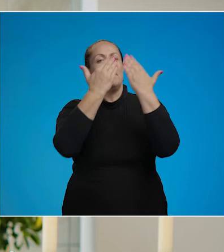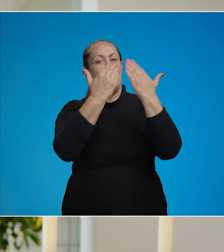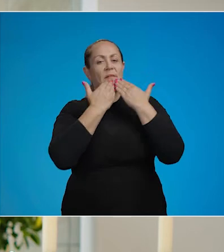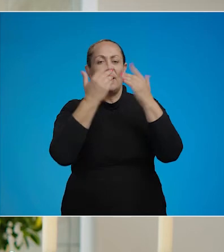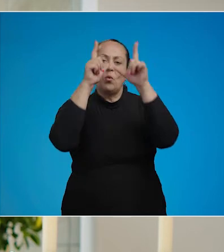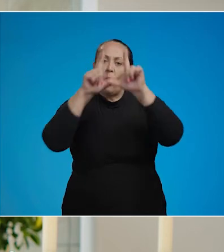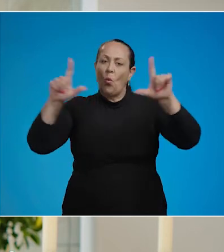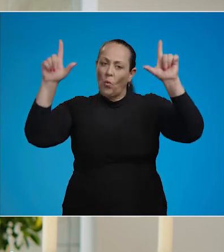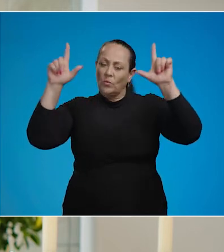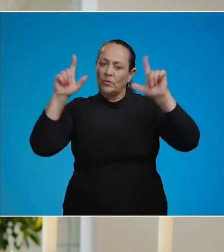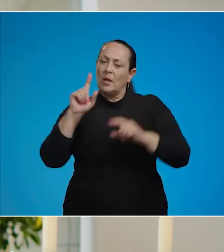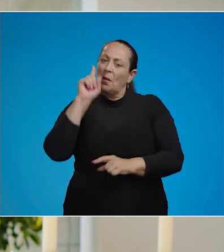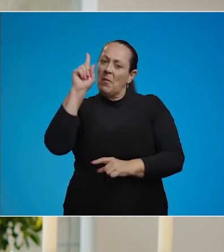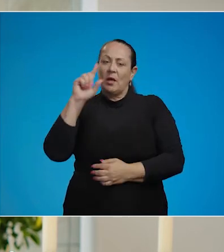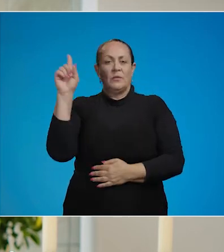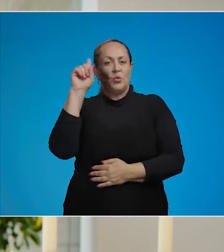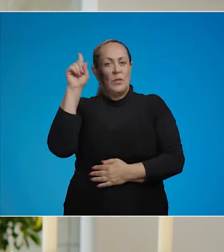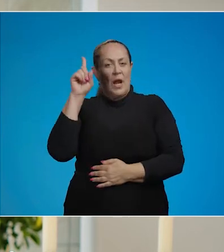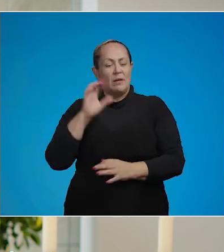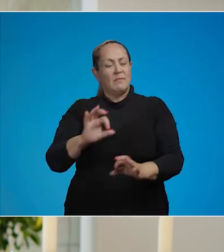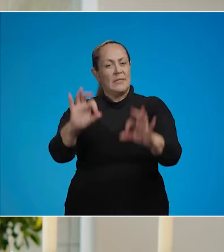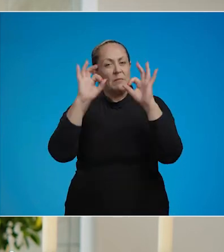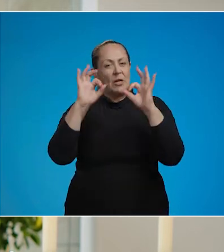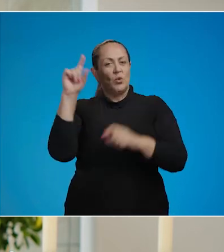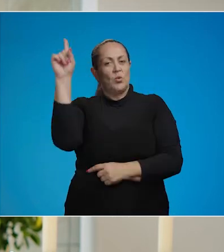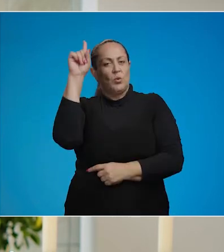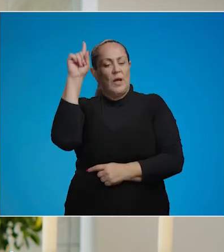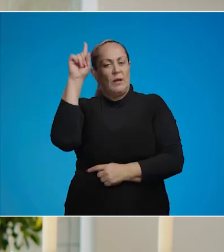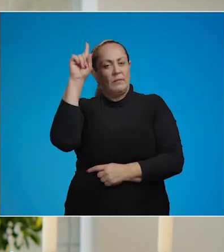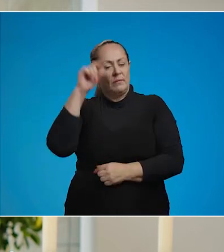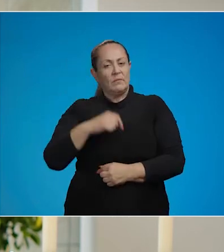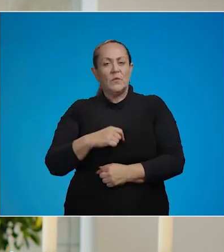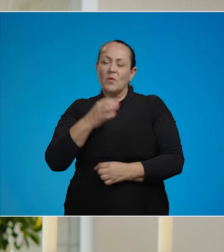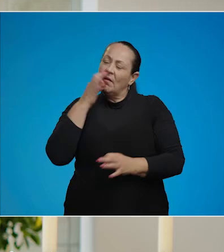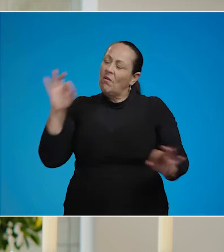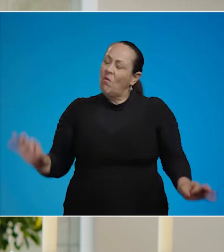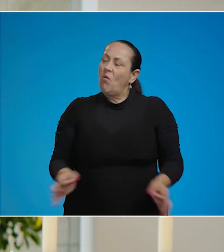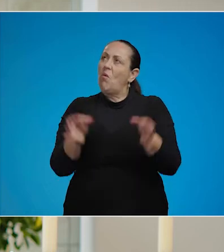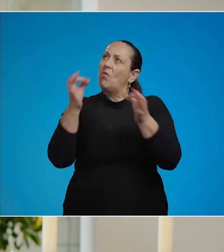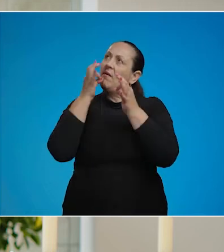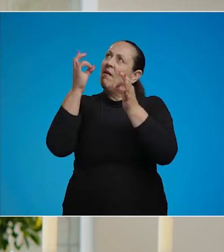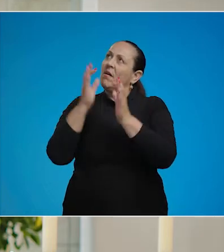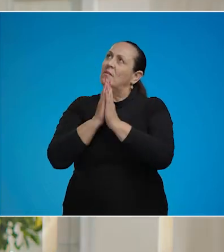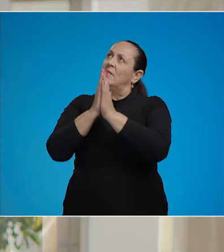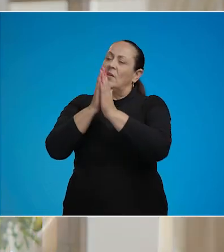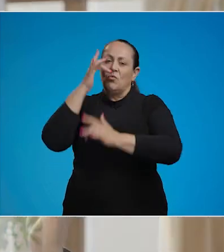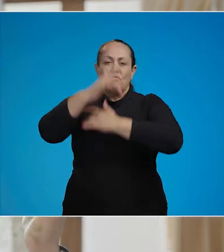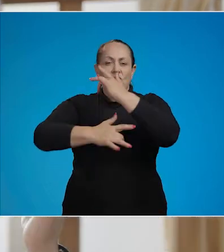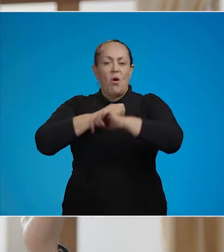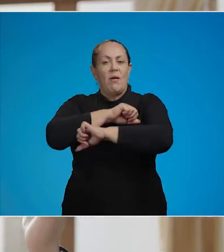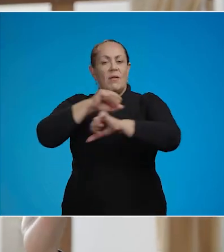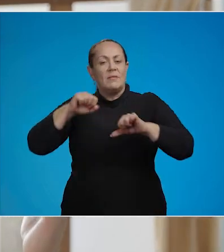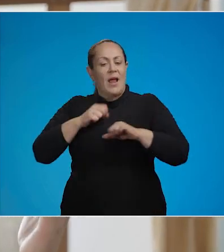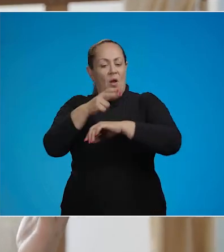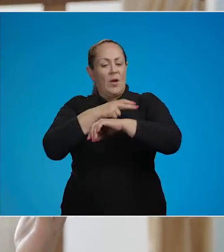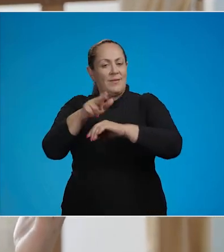to acclaim you, Lord but on this day above all to lord you yet more gloriously when